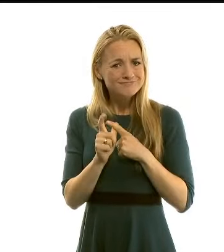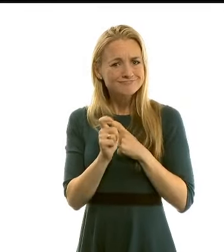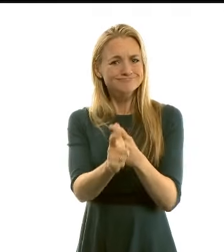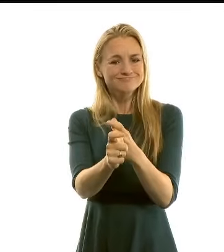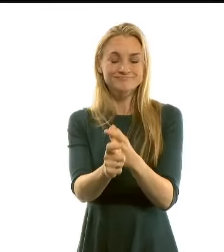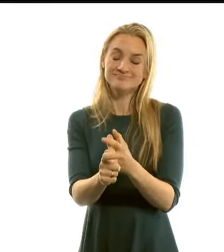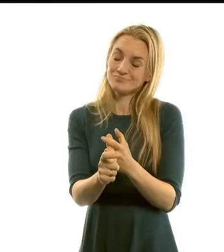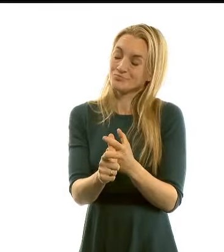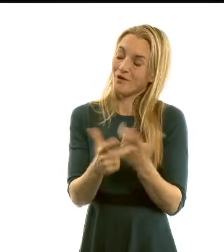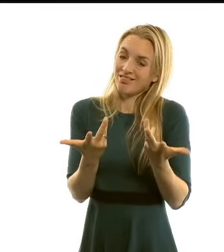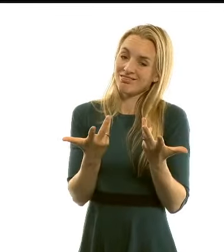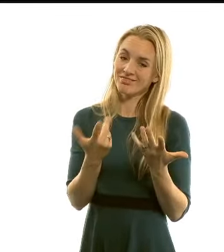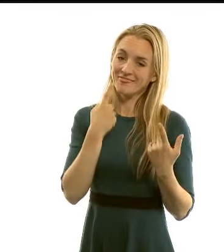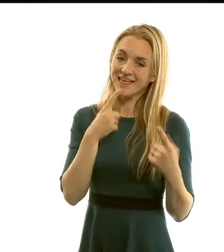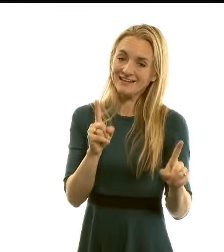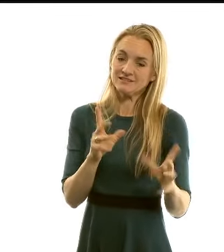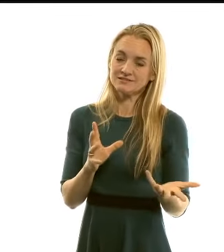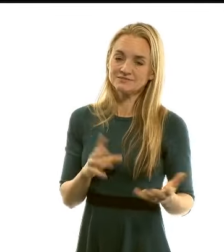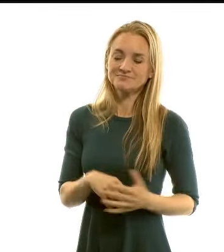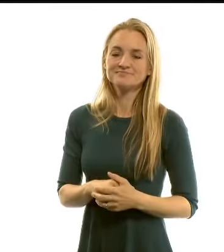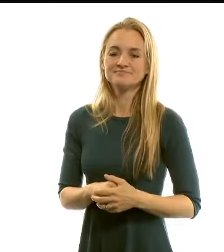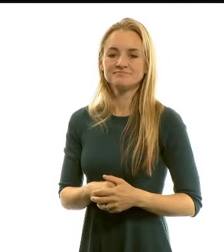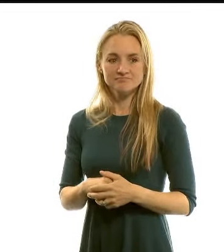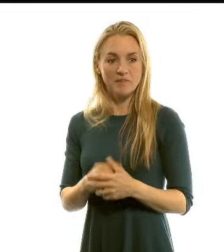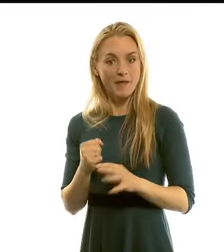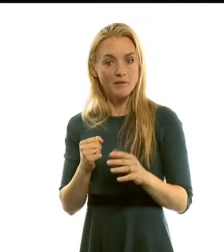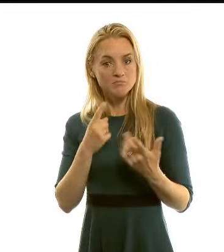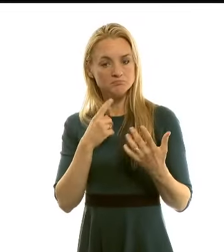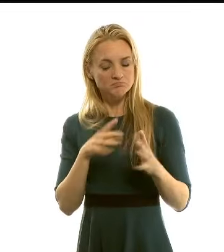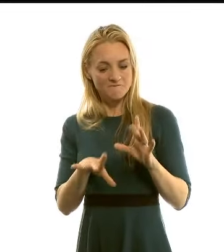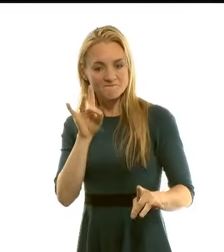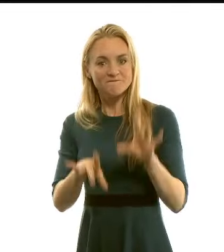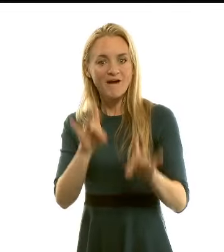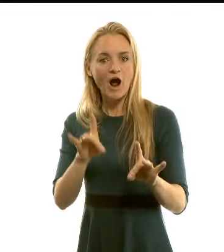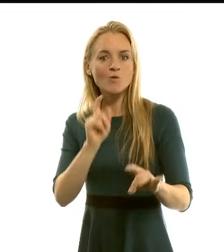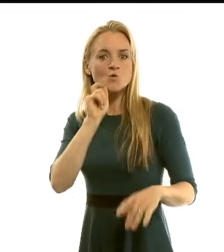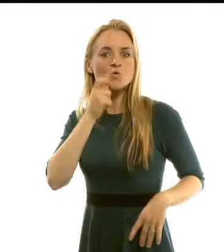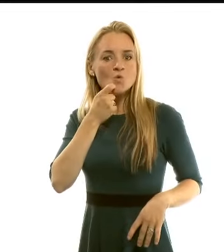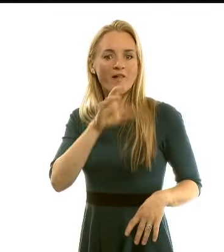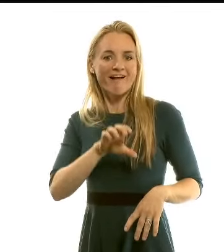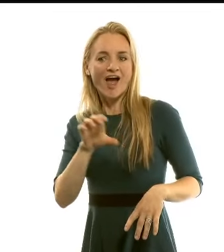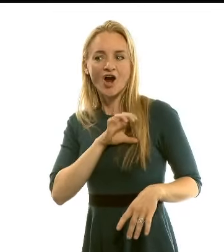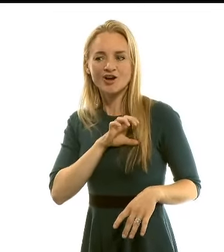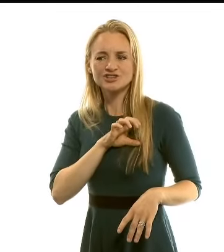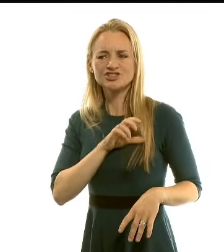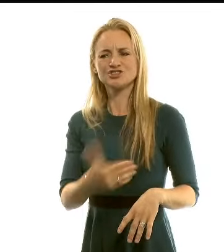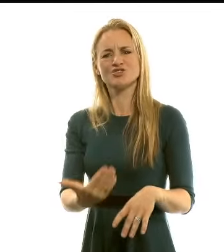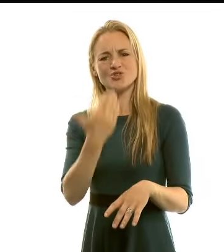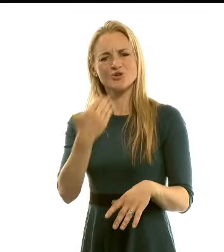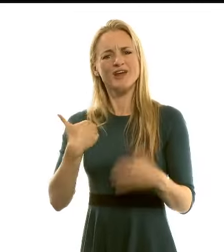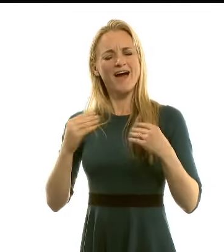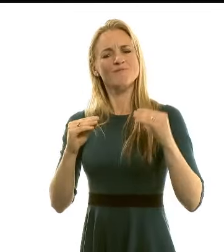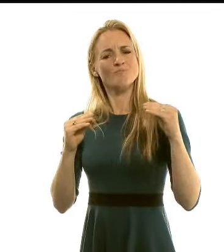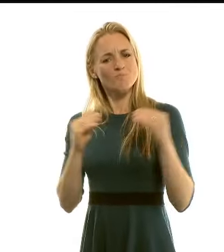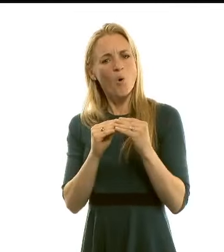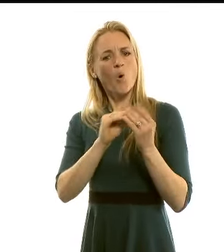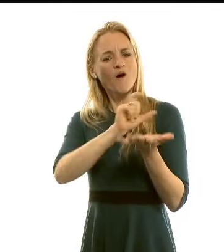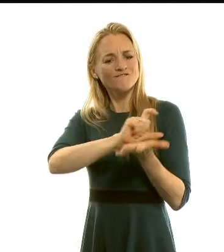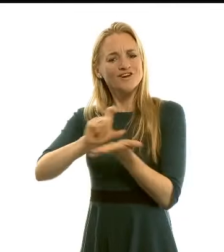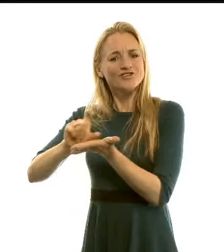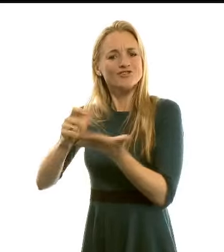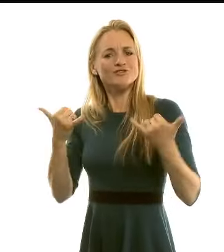so well and finding all these cool characters. Look, they're in front of us. It's always good to have so many more pals to play with in the LEGO Super Mario universe. I can't wait